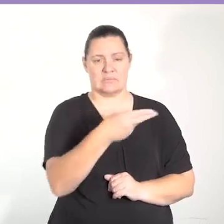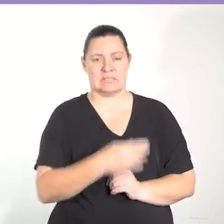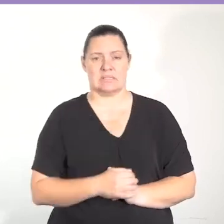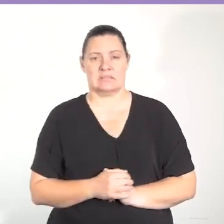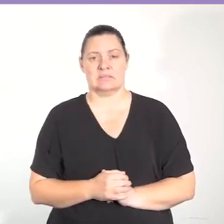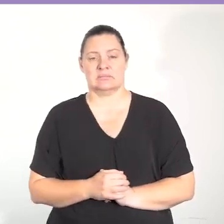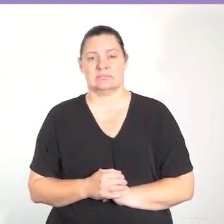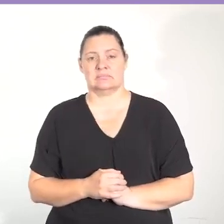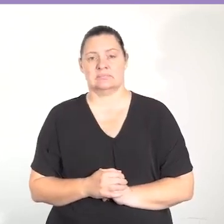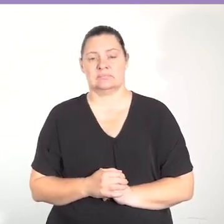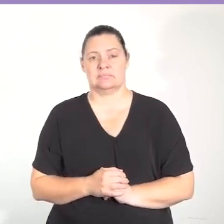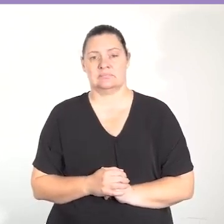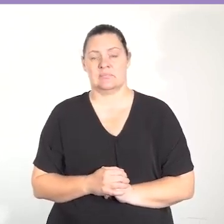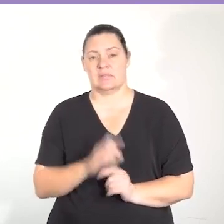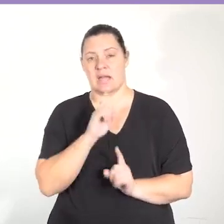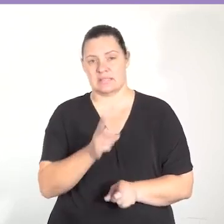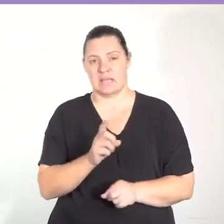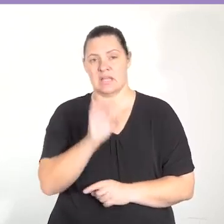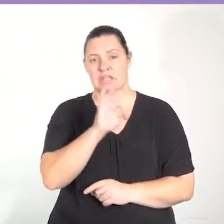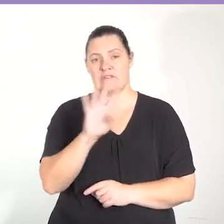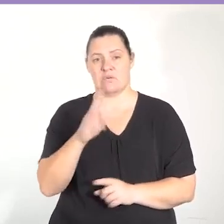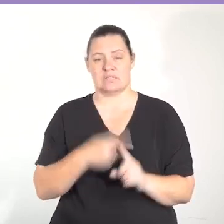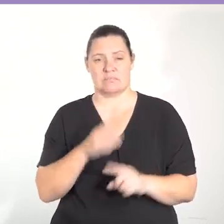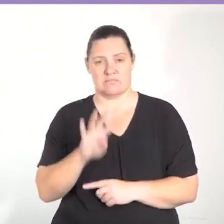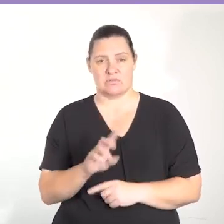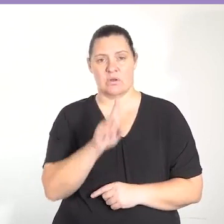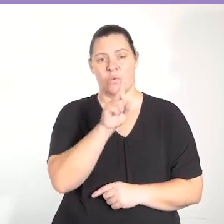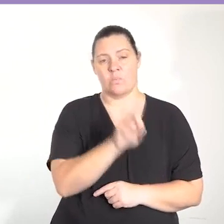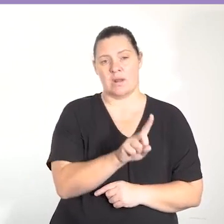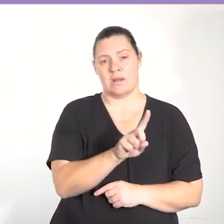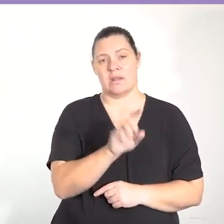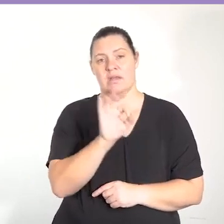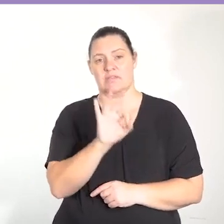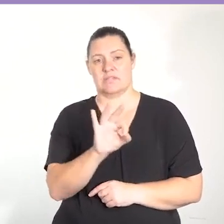go in the hundreds column. So our answer for 34 times 4 is